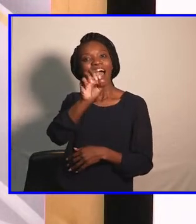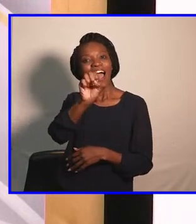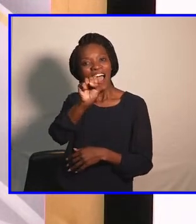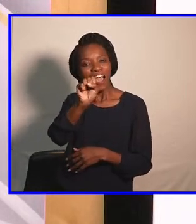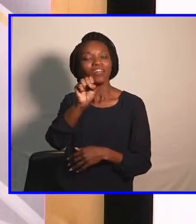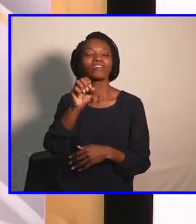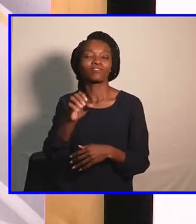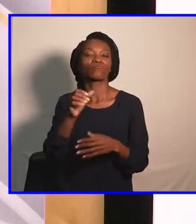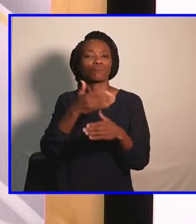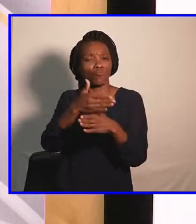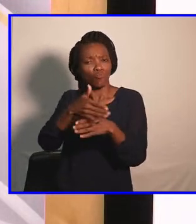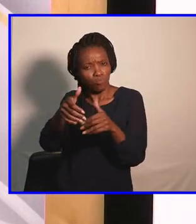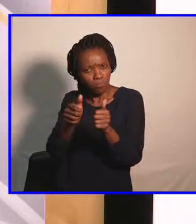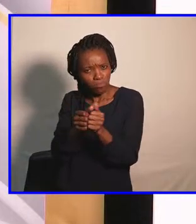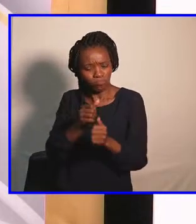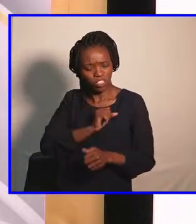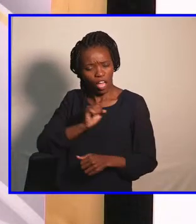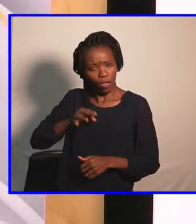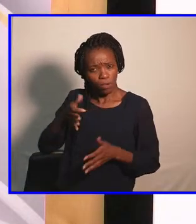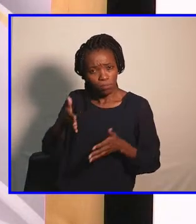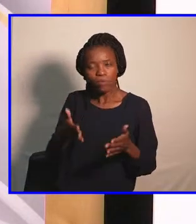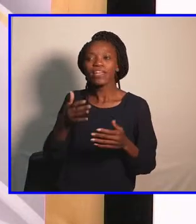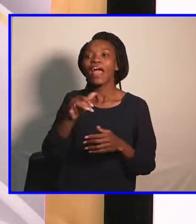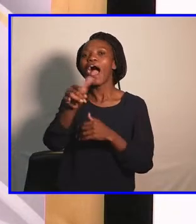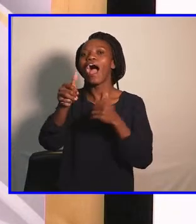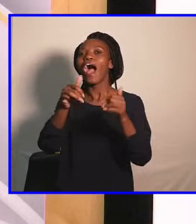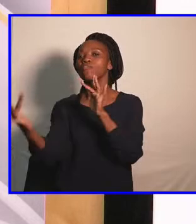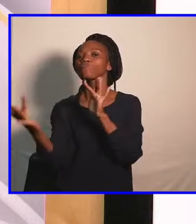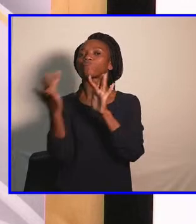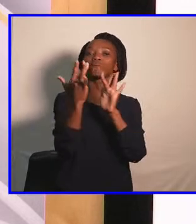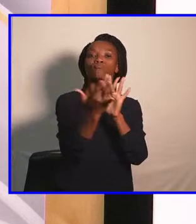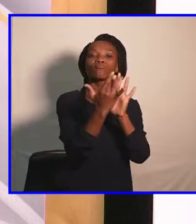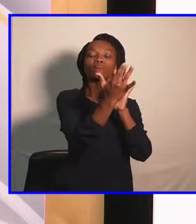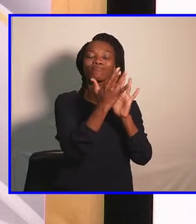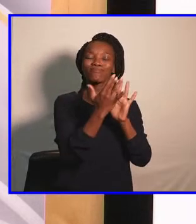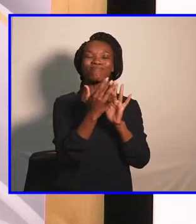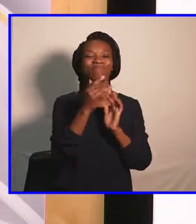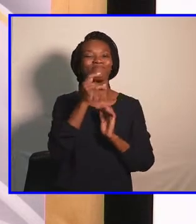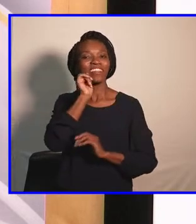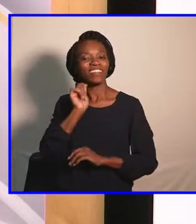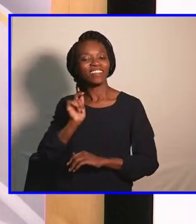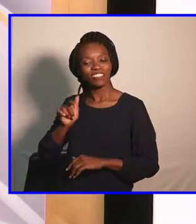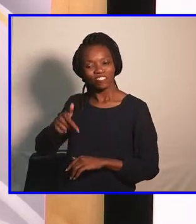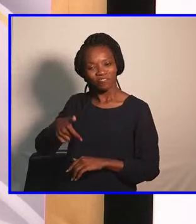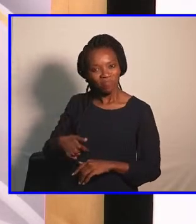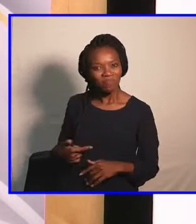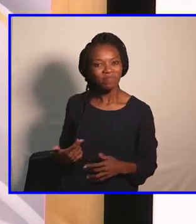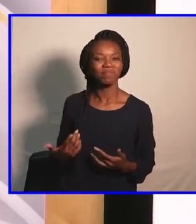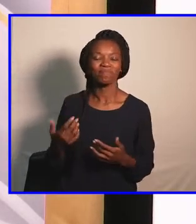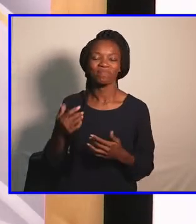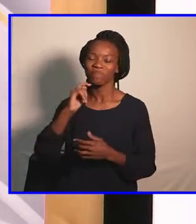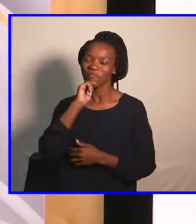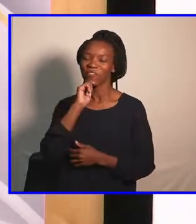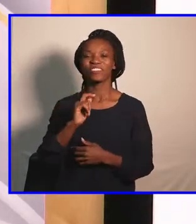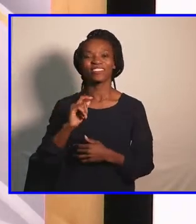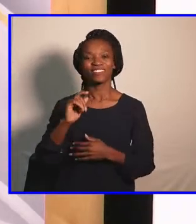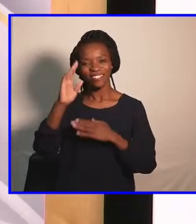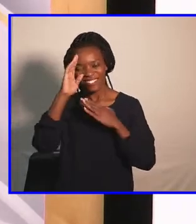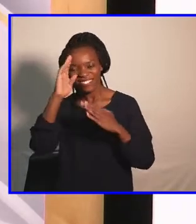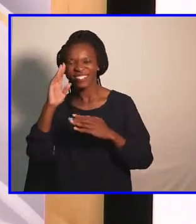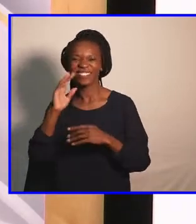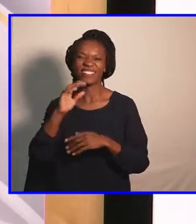virtually. Ladies and gentlemen, good morning. Avsheni